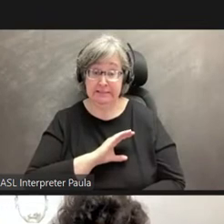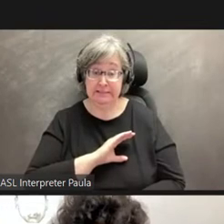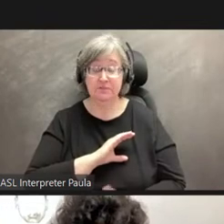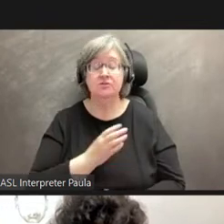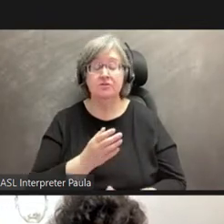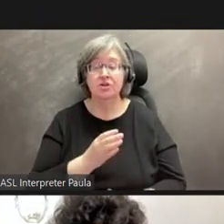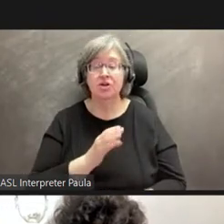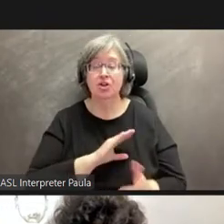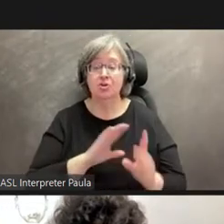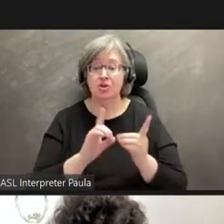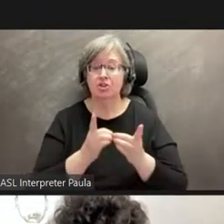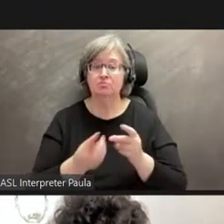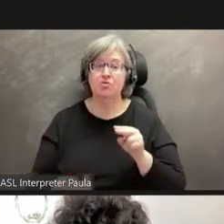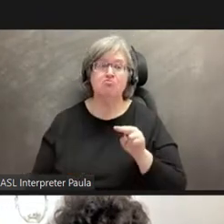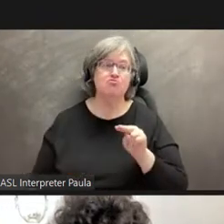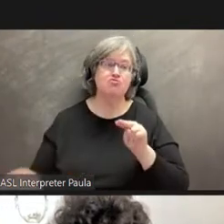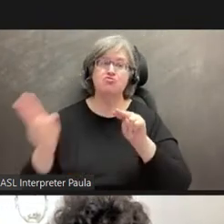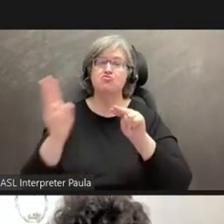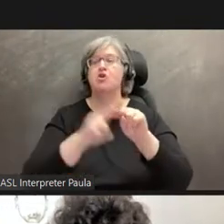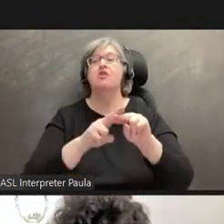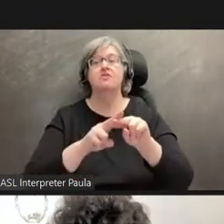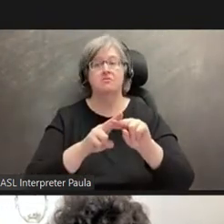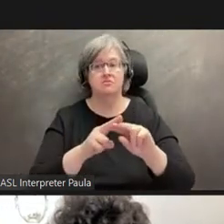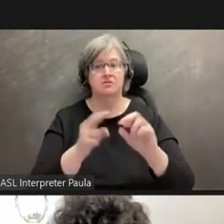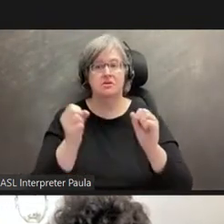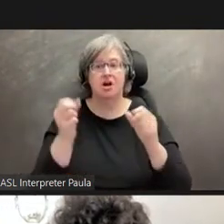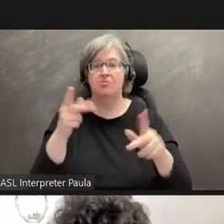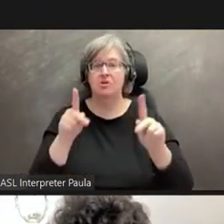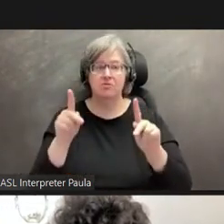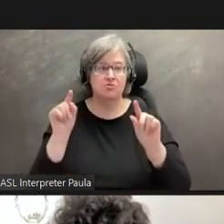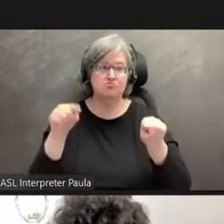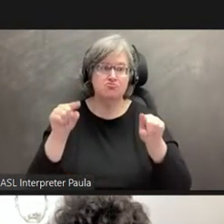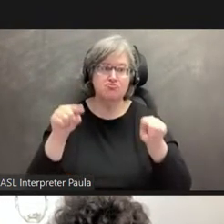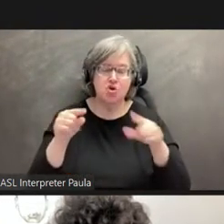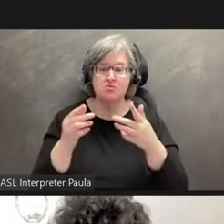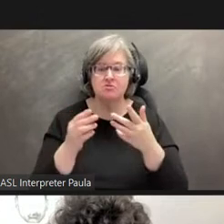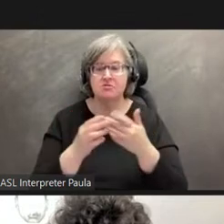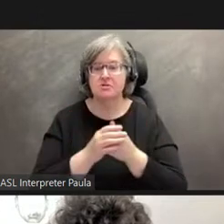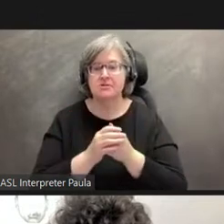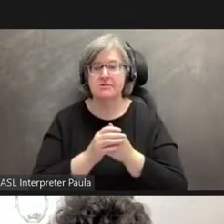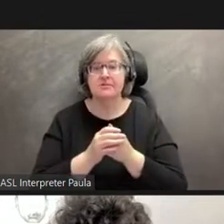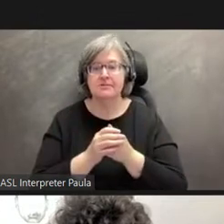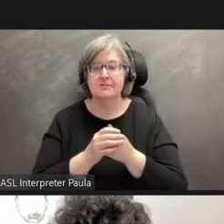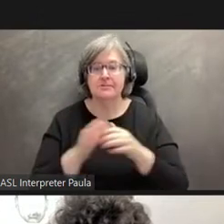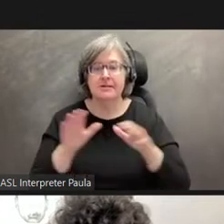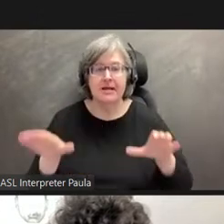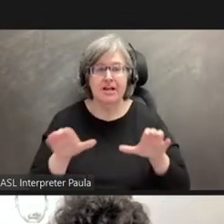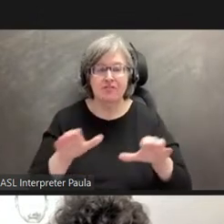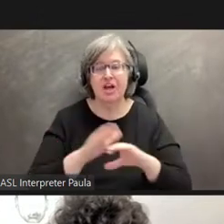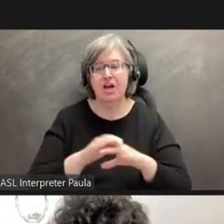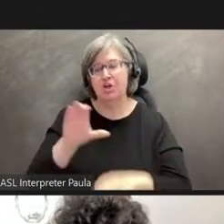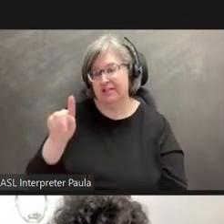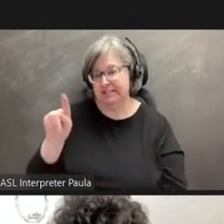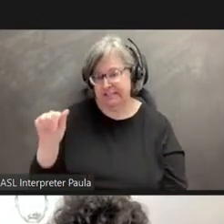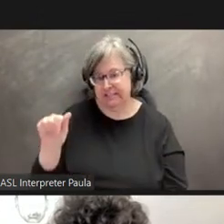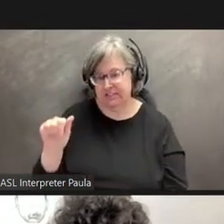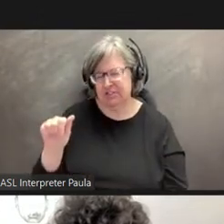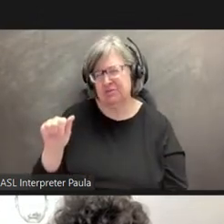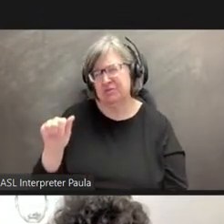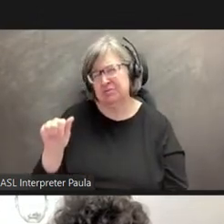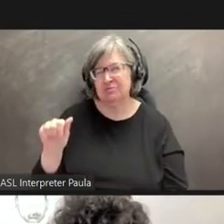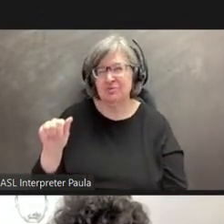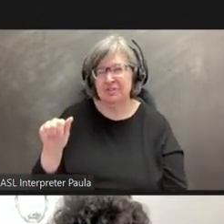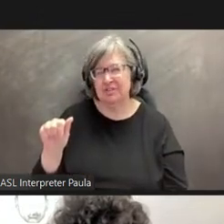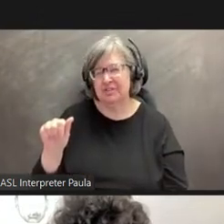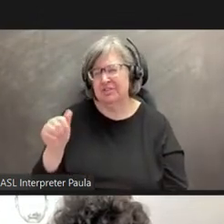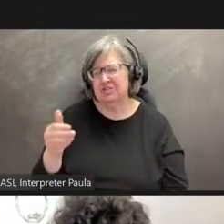police department beefed up their presence, missions, and activity on the CTA probably around